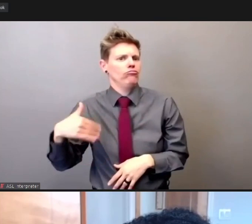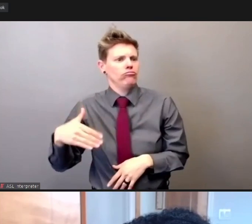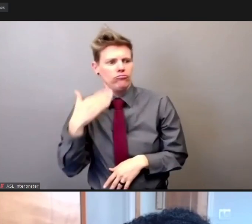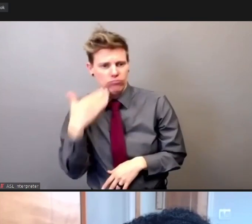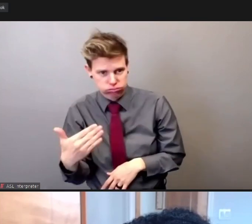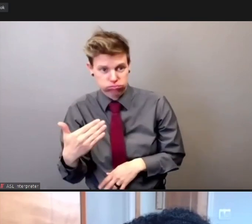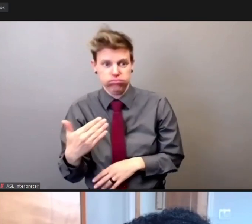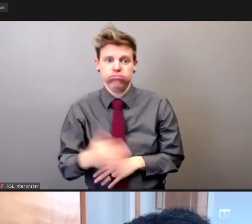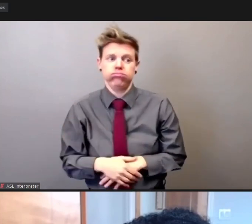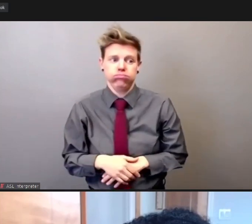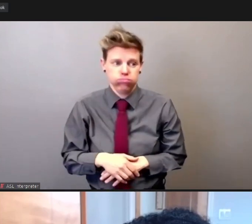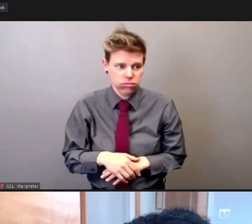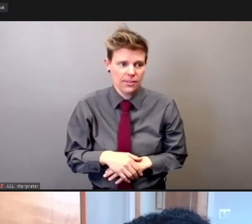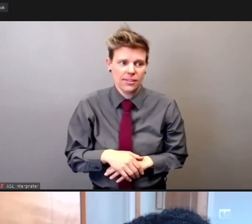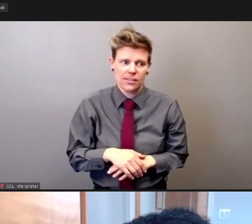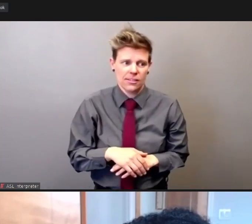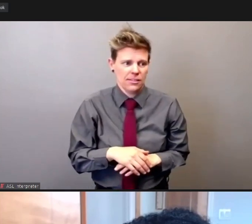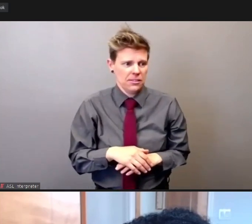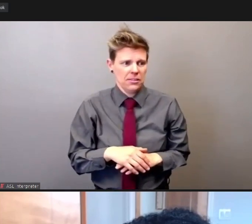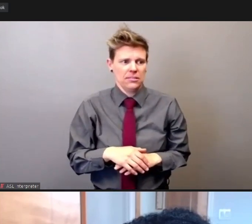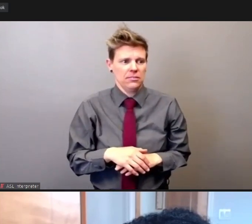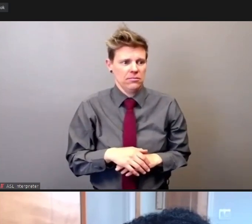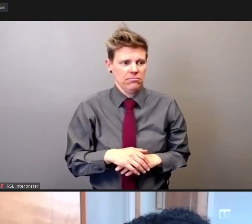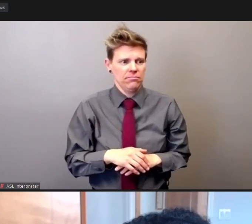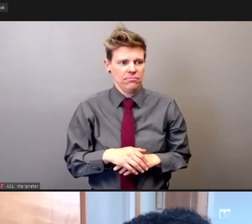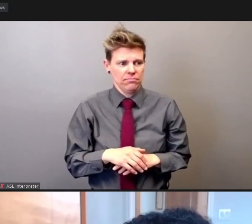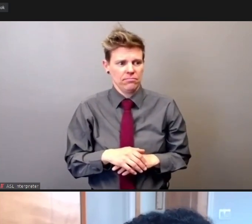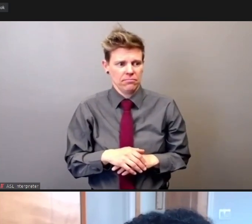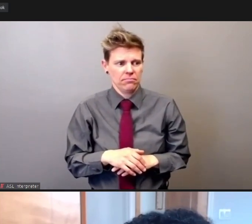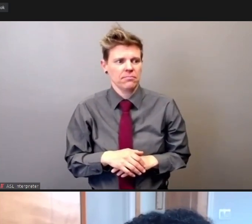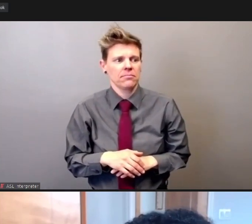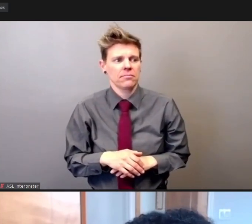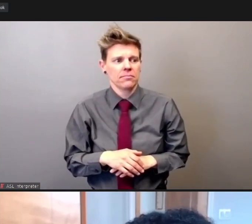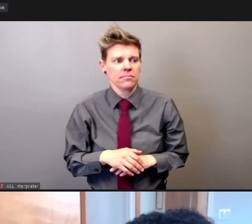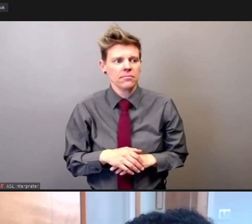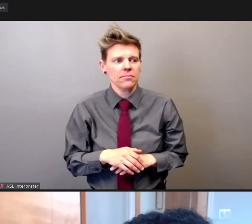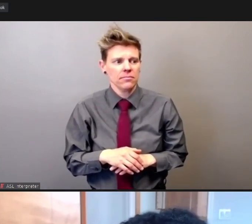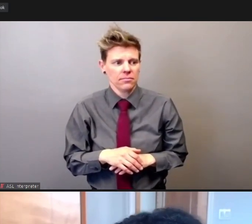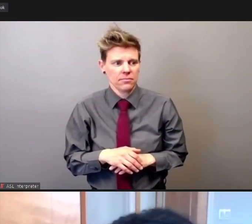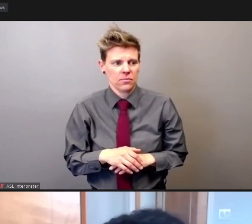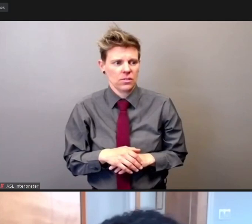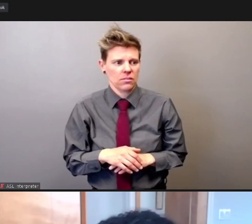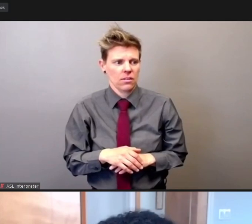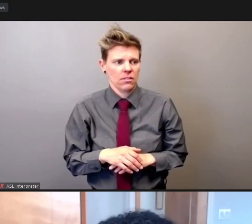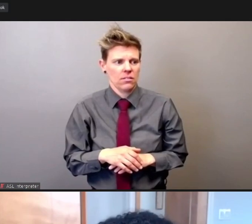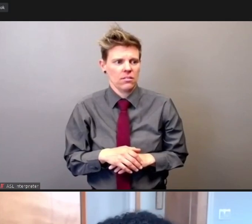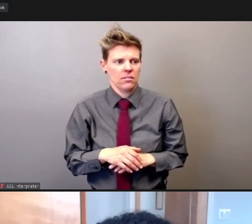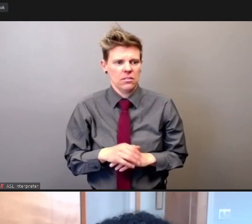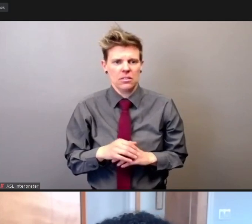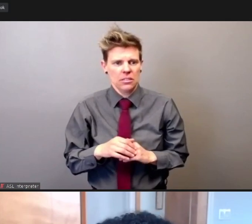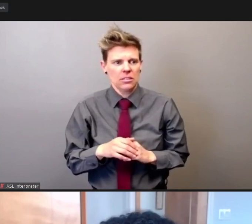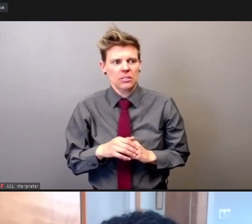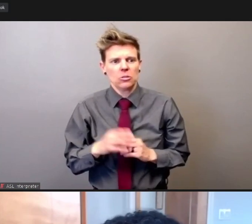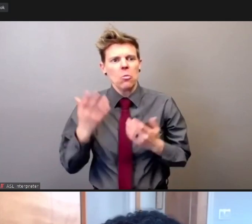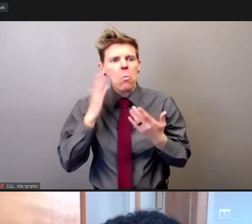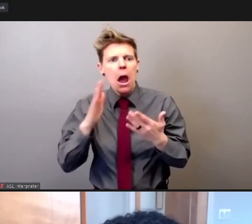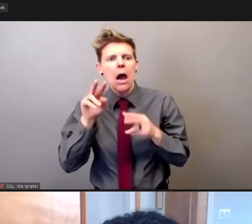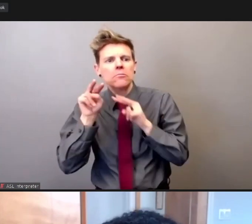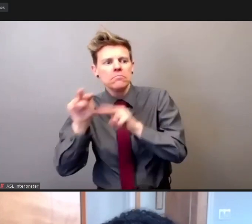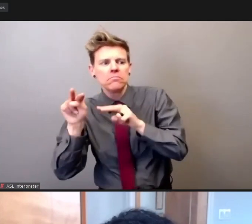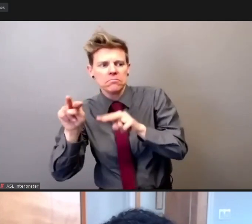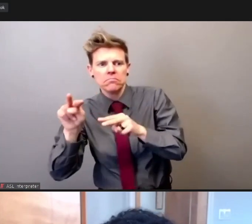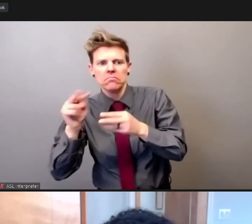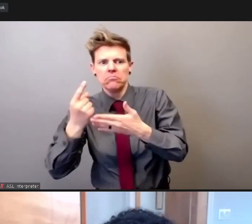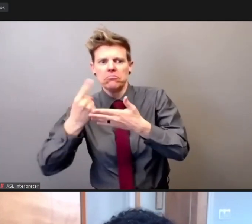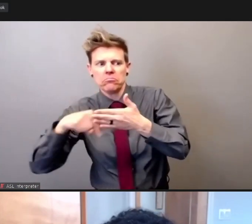have created the system and made these decisions earlier in the week if we didn't think we could manage them.